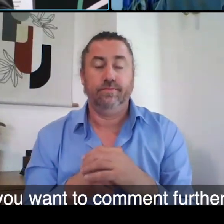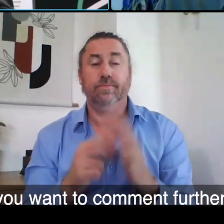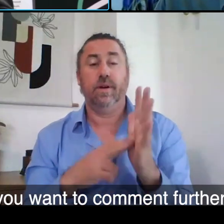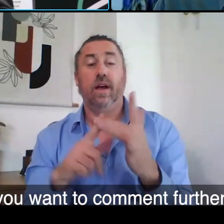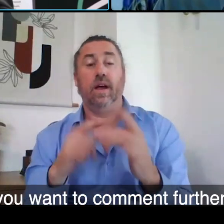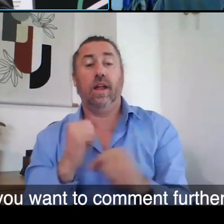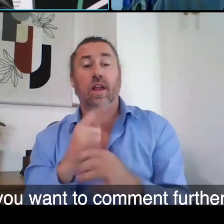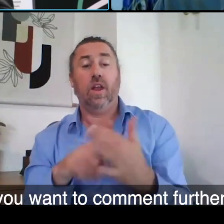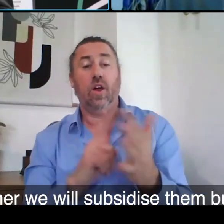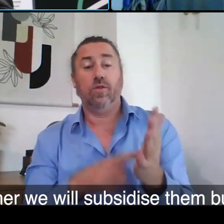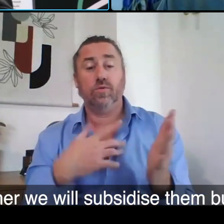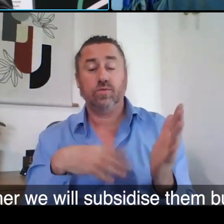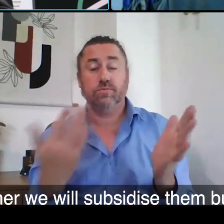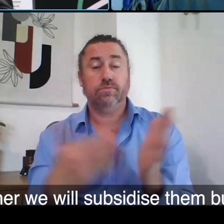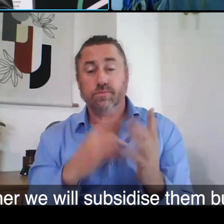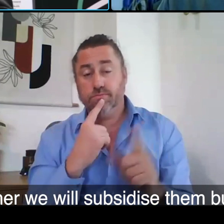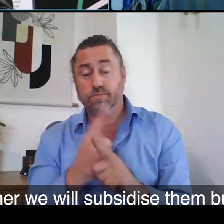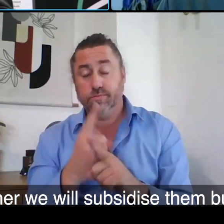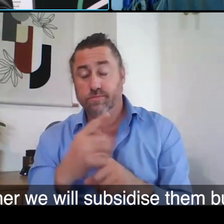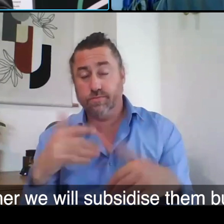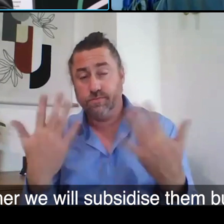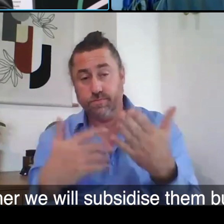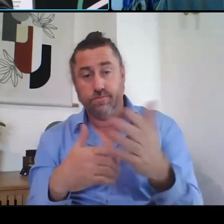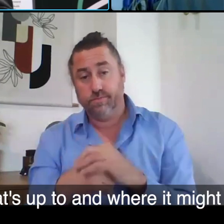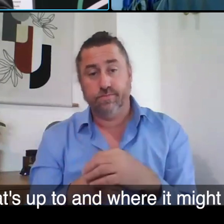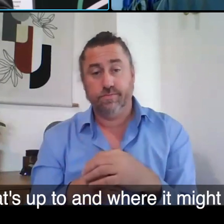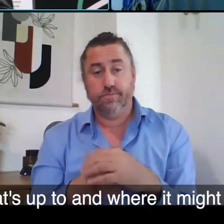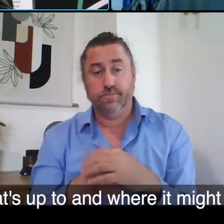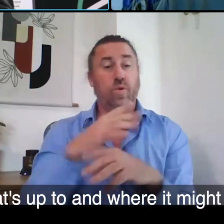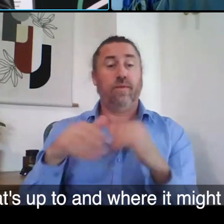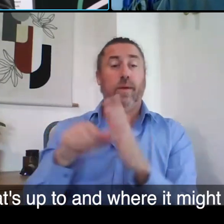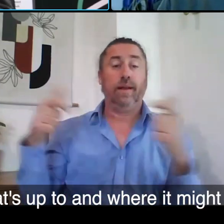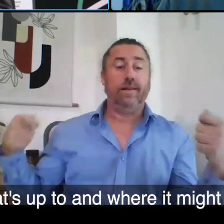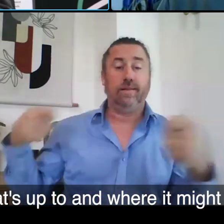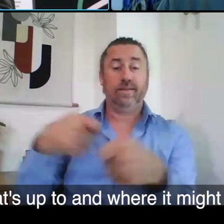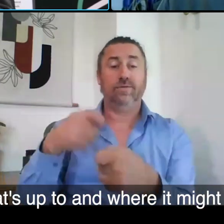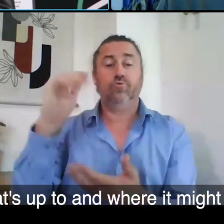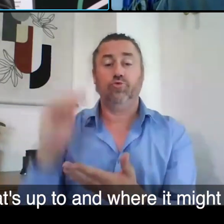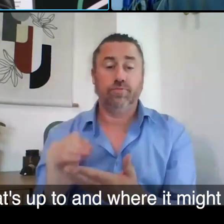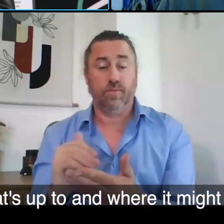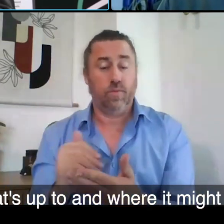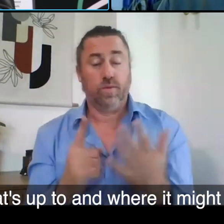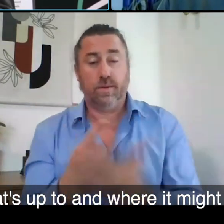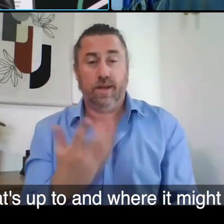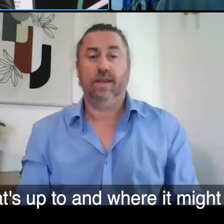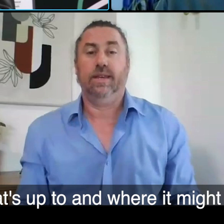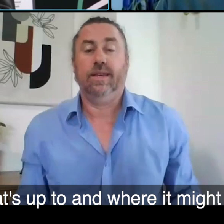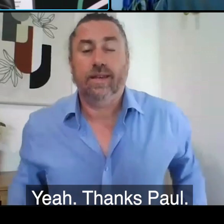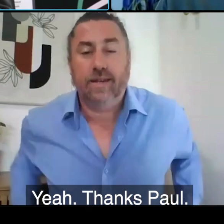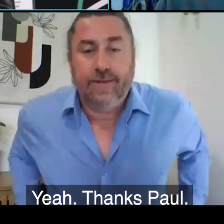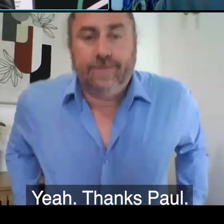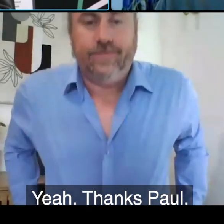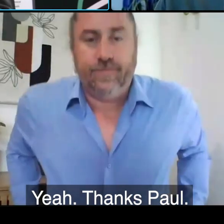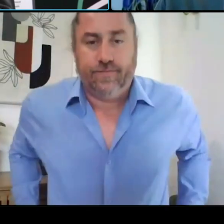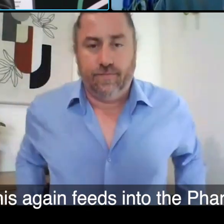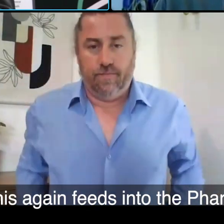to comment further, not so much on whether we will subsidise them, but where you think that's up to and where it might be leading?